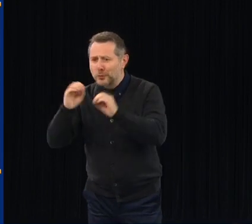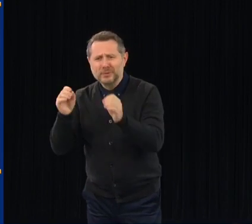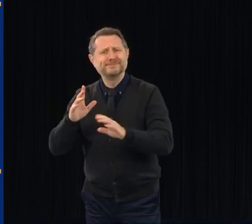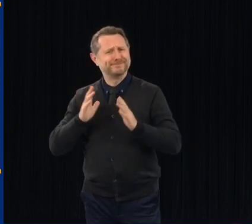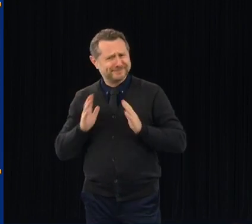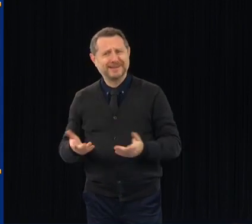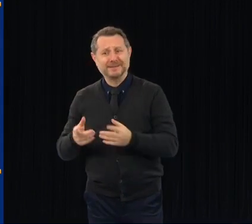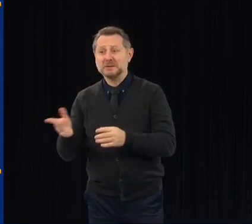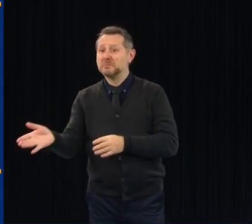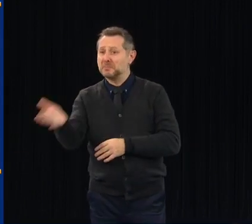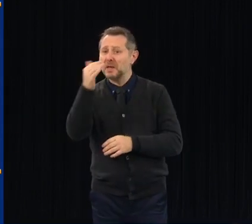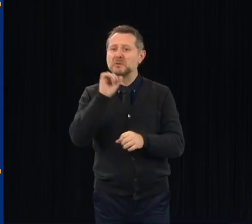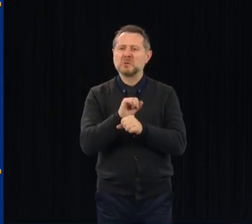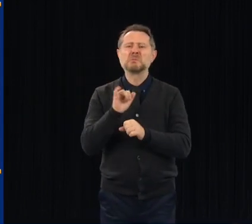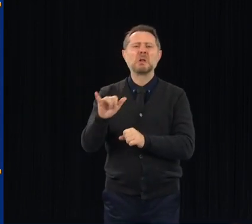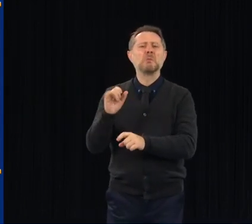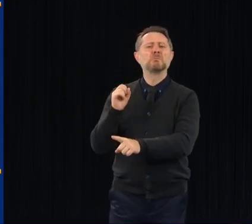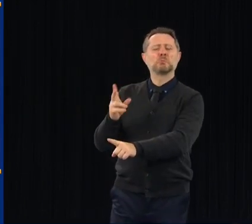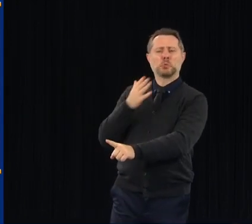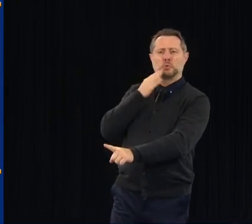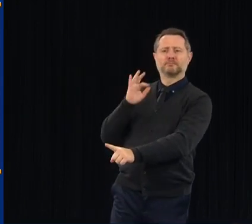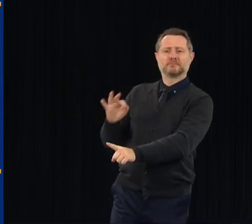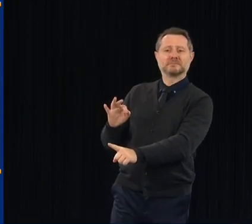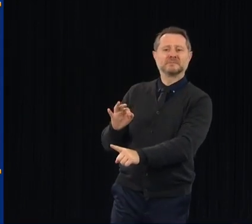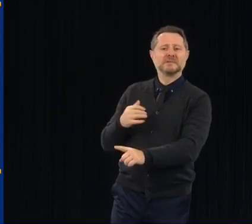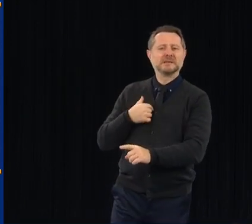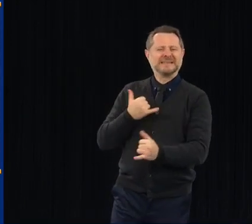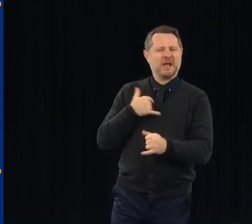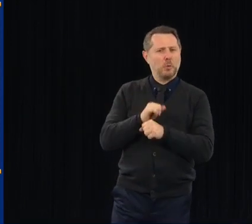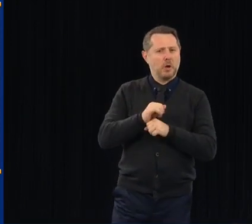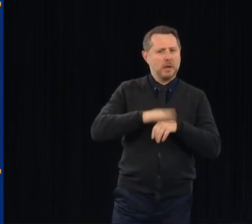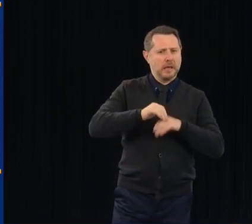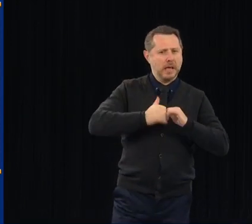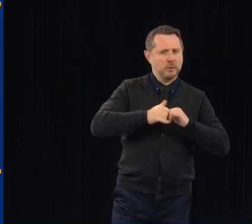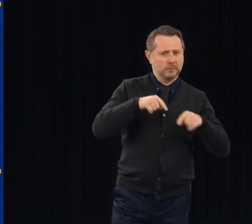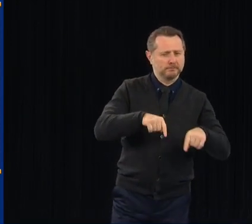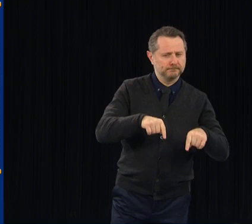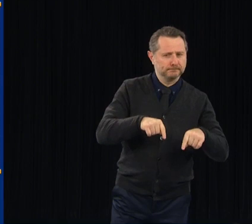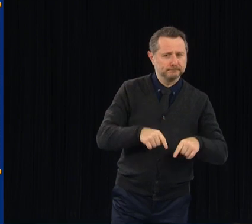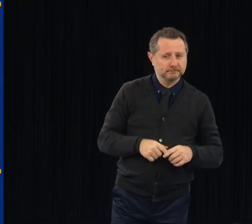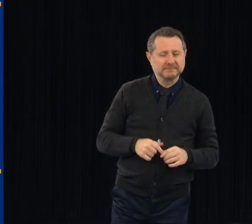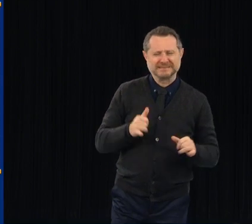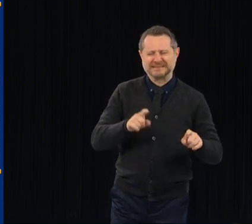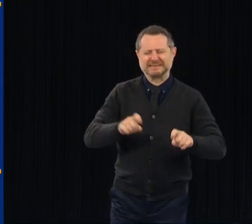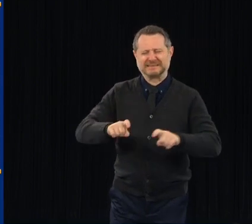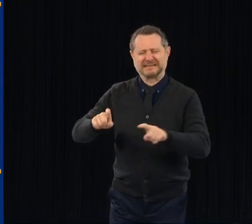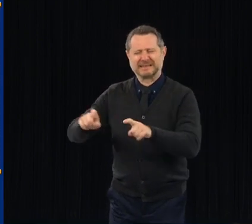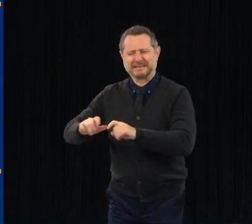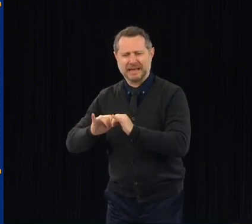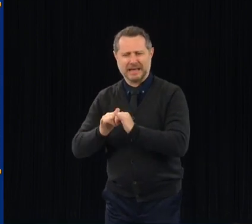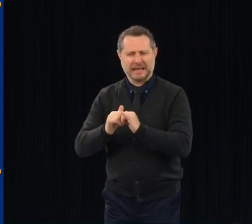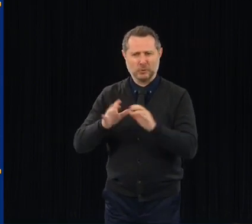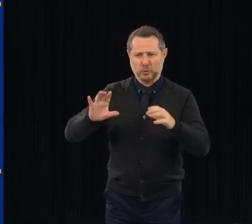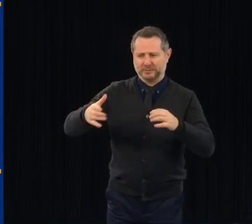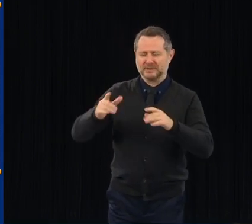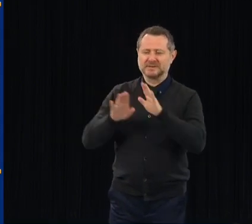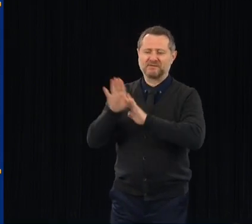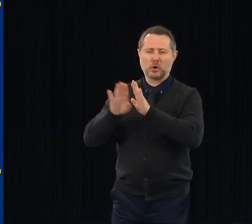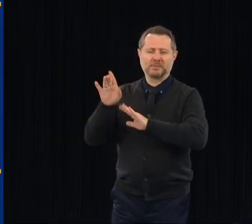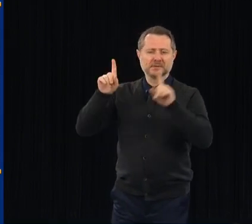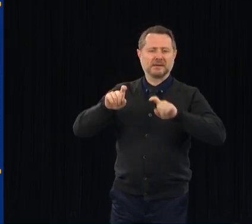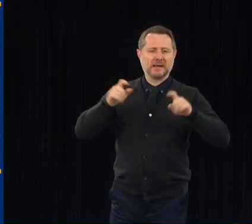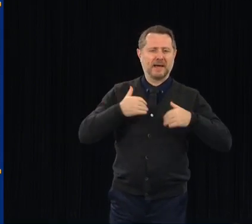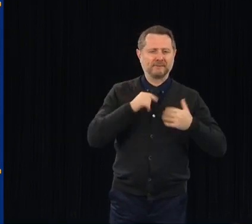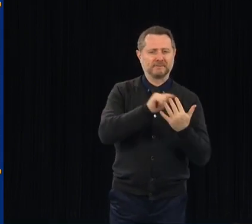is, it's under development now, the rapid testing, and we're part of it. But that is going to be the answer,